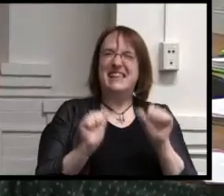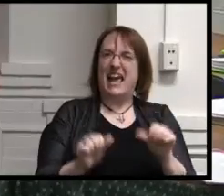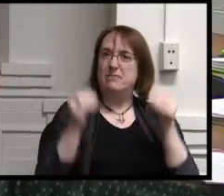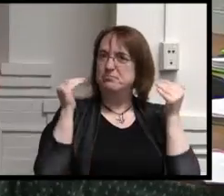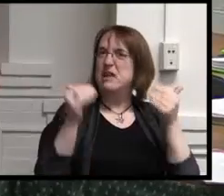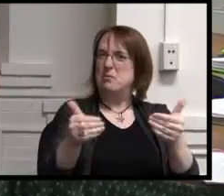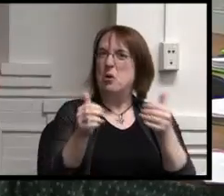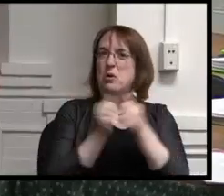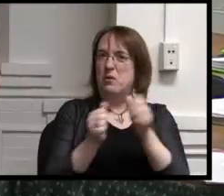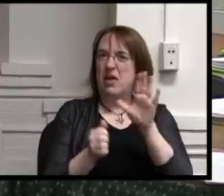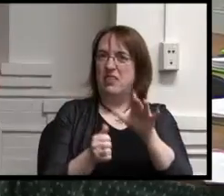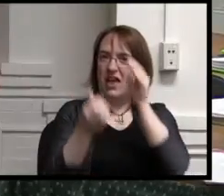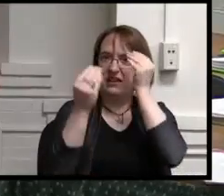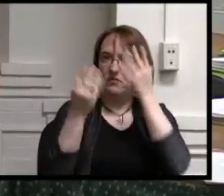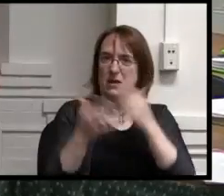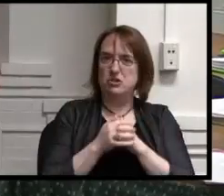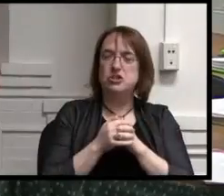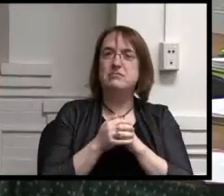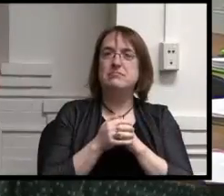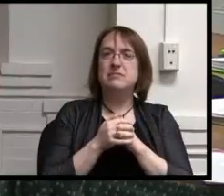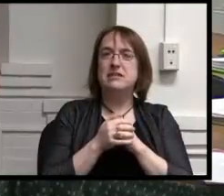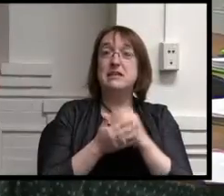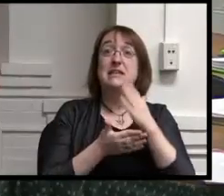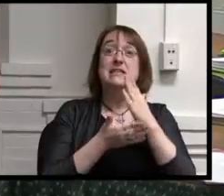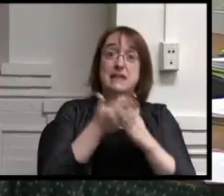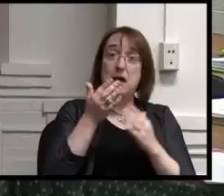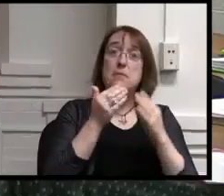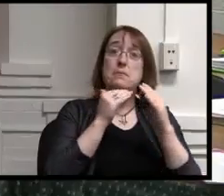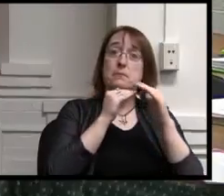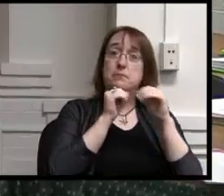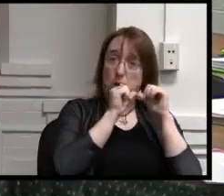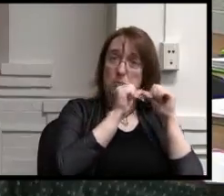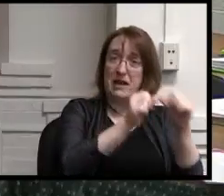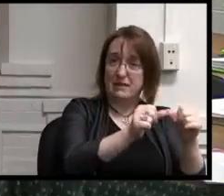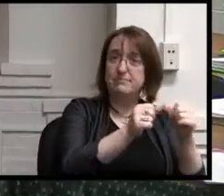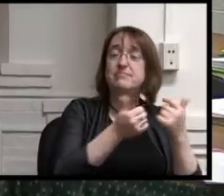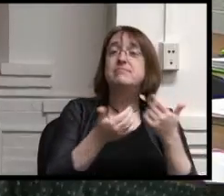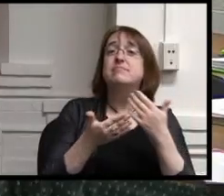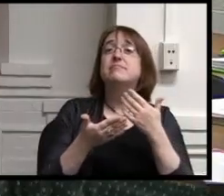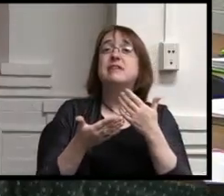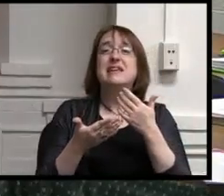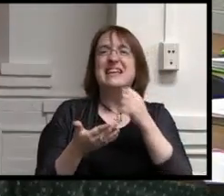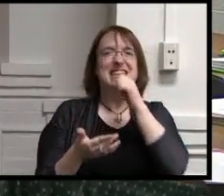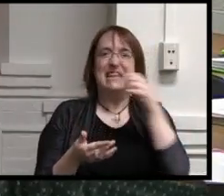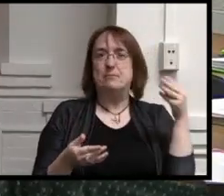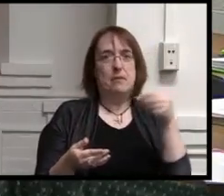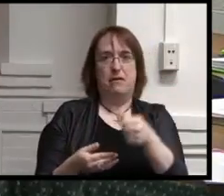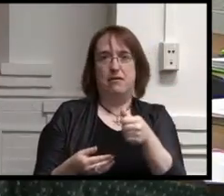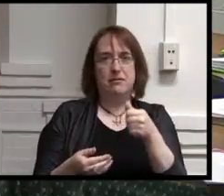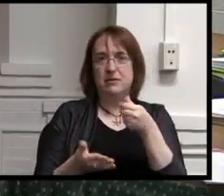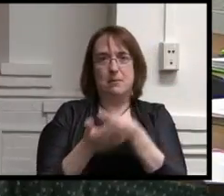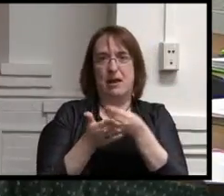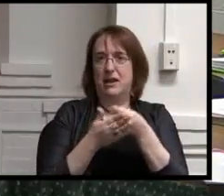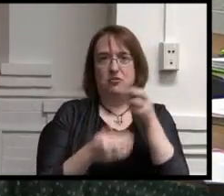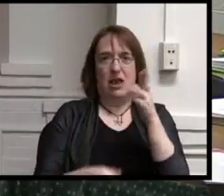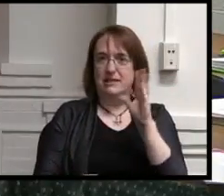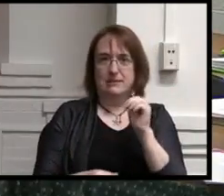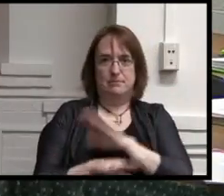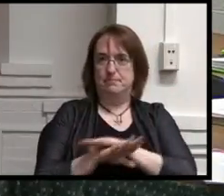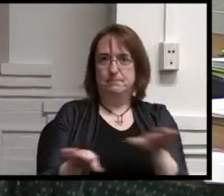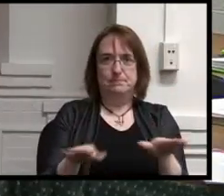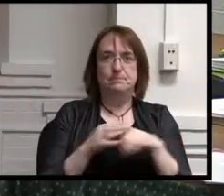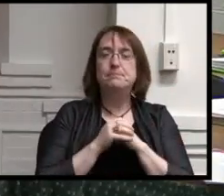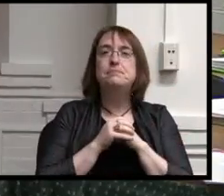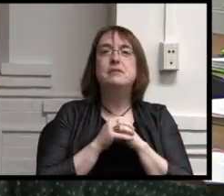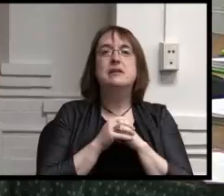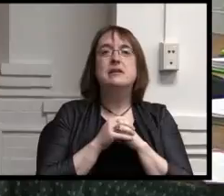that data and live without some of it permanently, and decided not to pay the ransom. So we